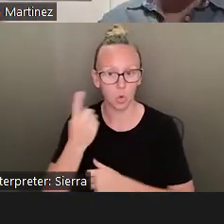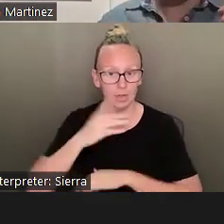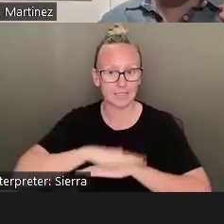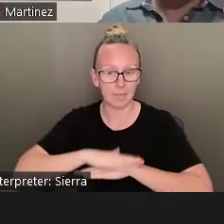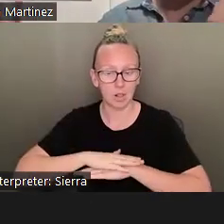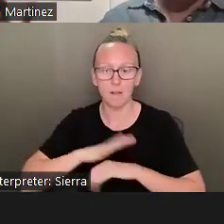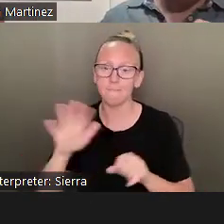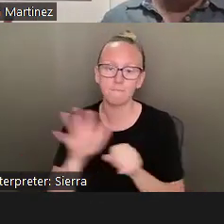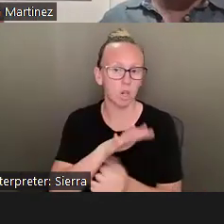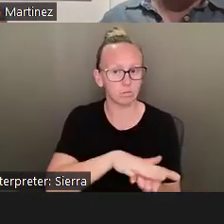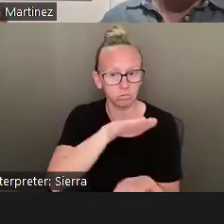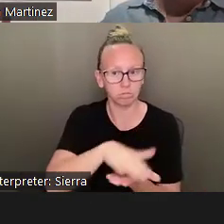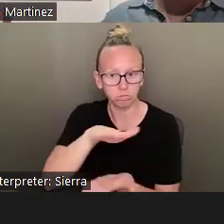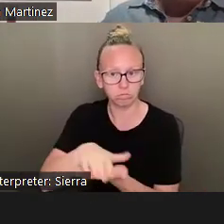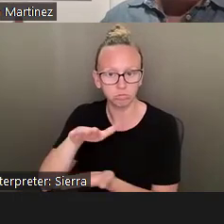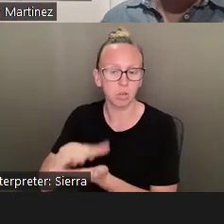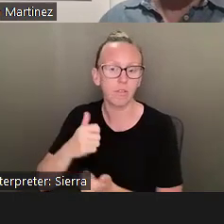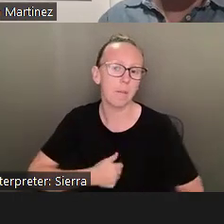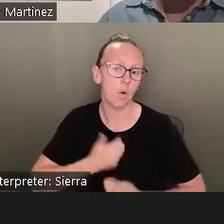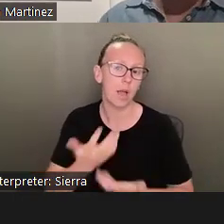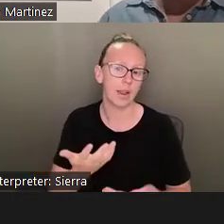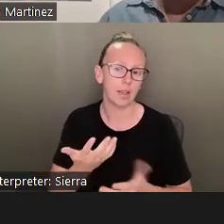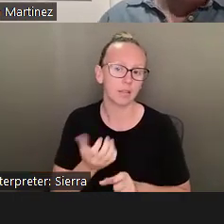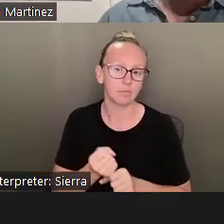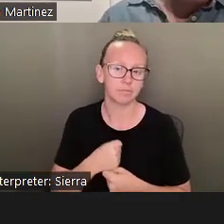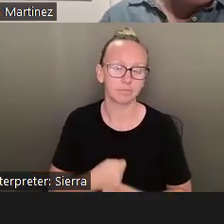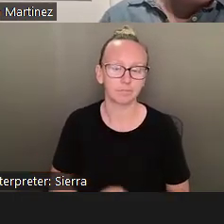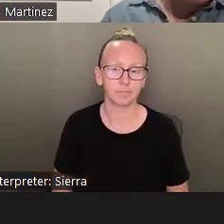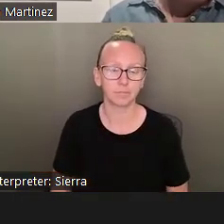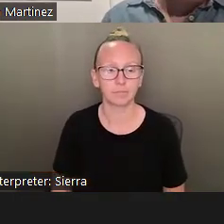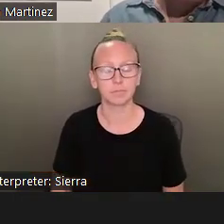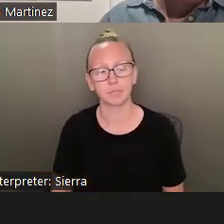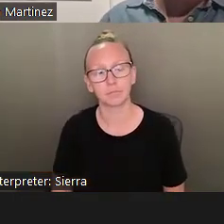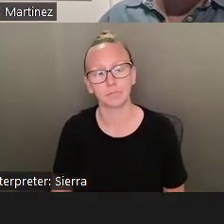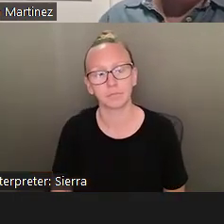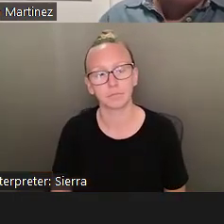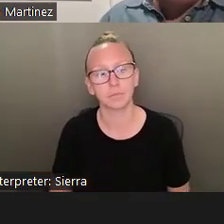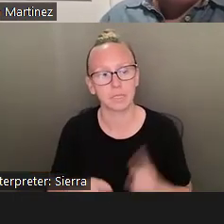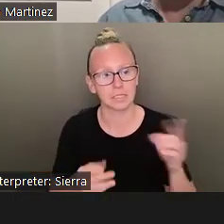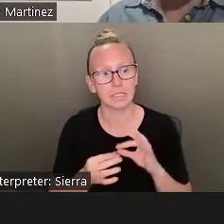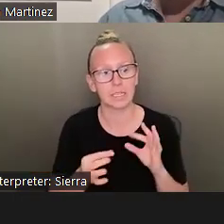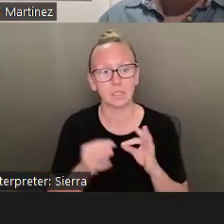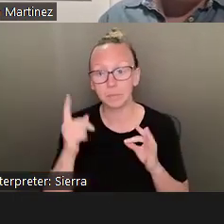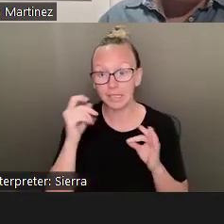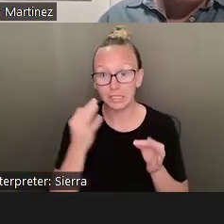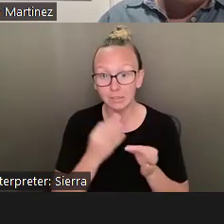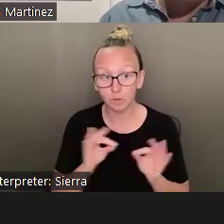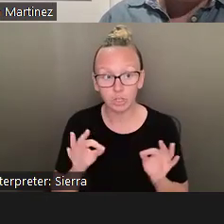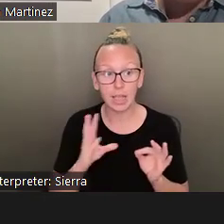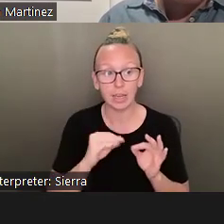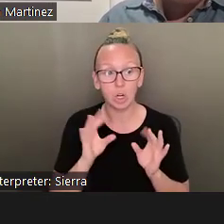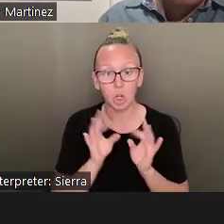completely covered in these poetic constructions. But this one says, because it's free and glued together